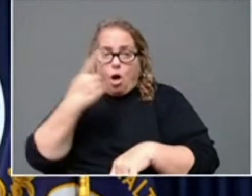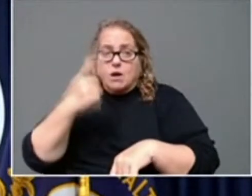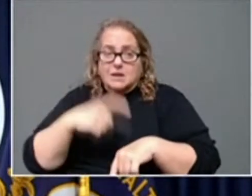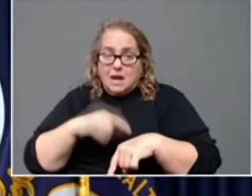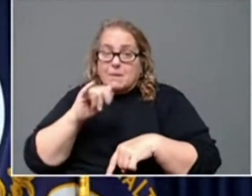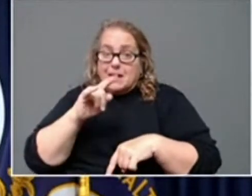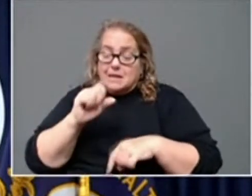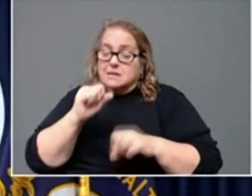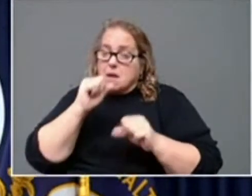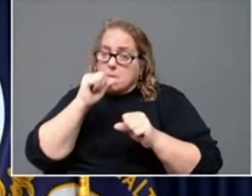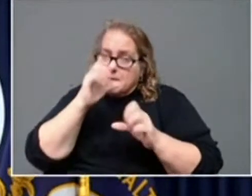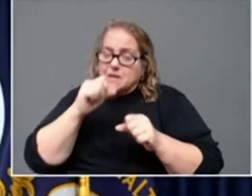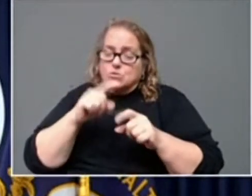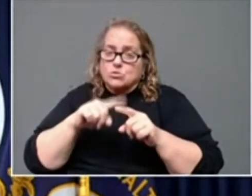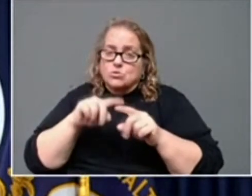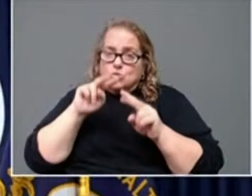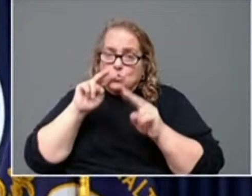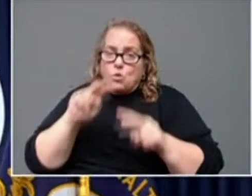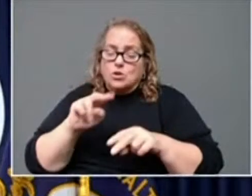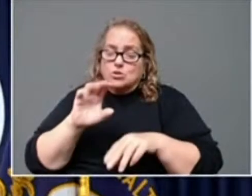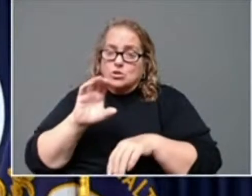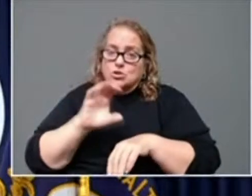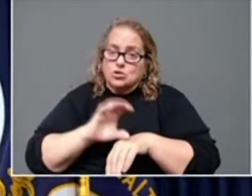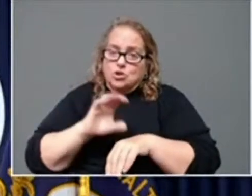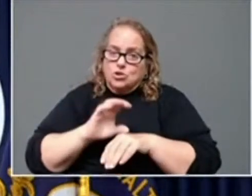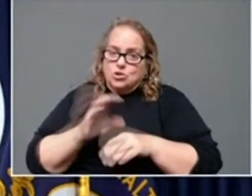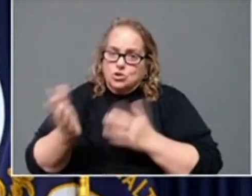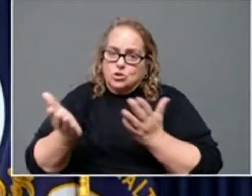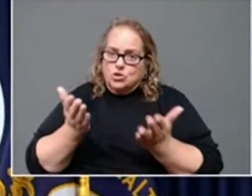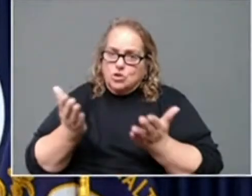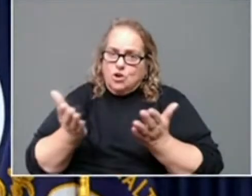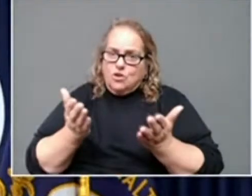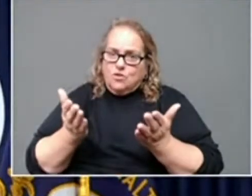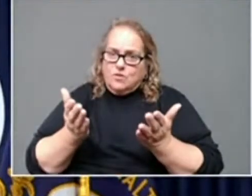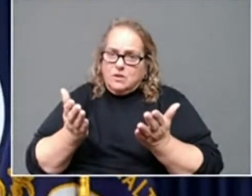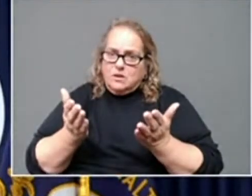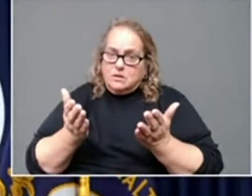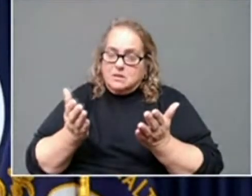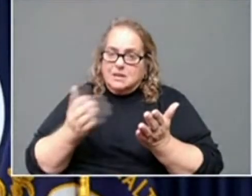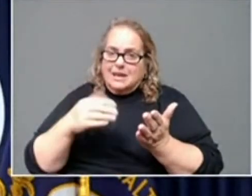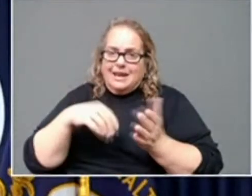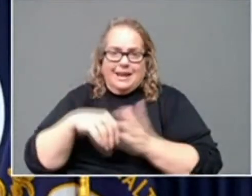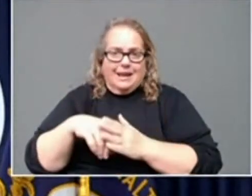a church service being held in the shell of a church